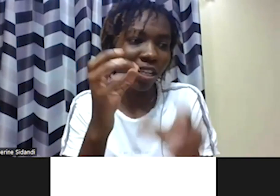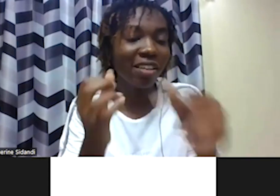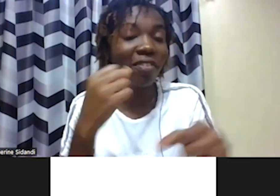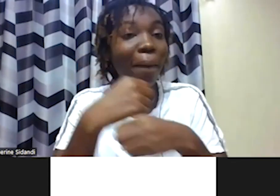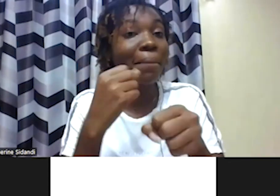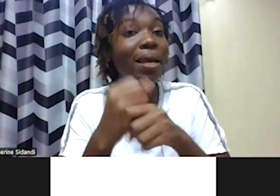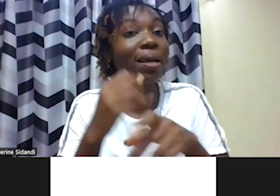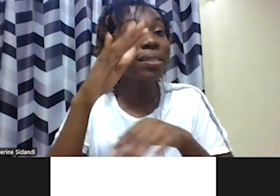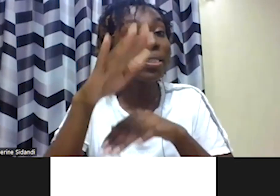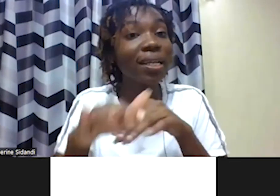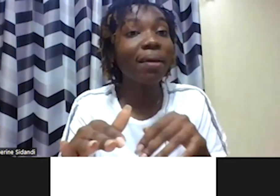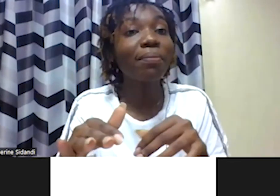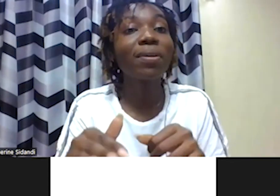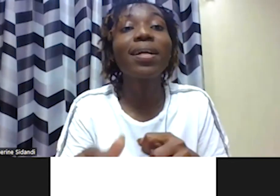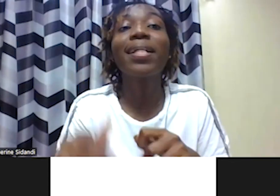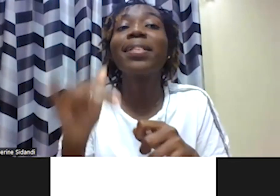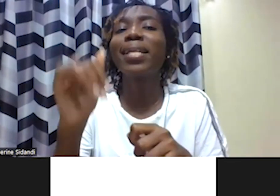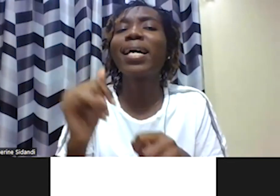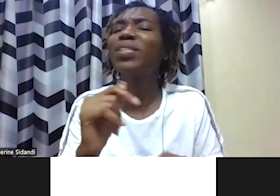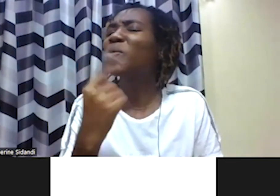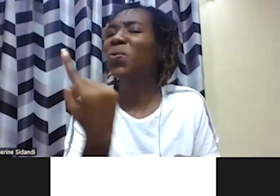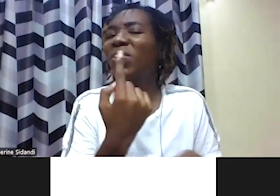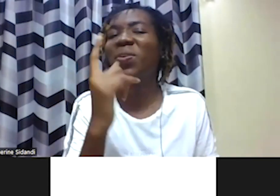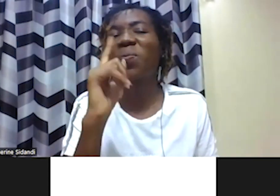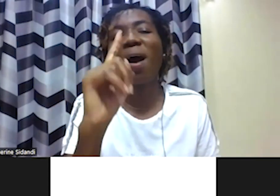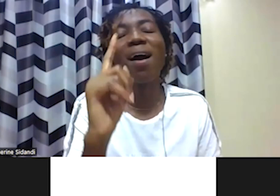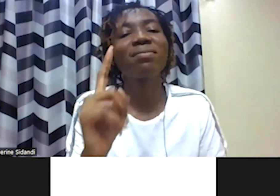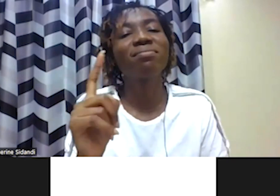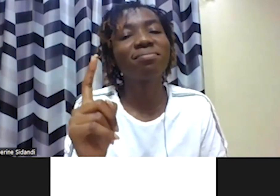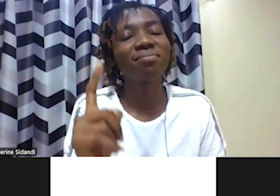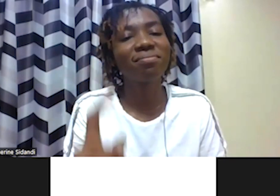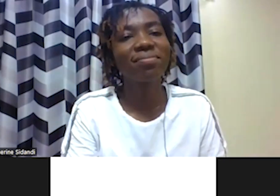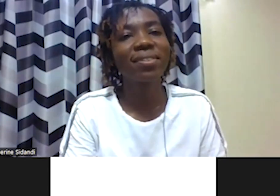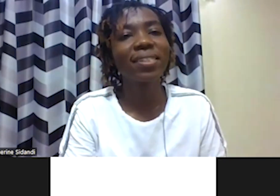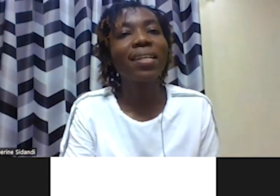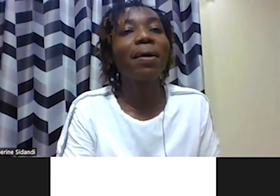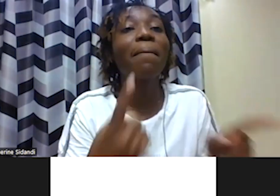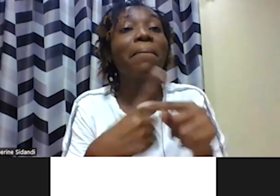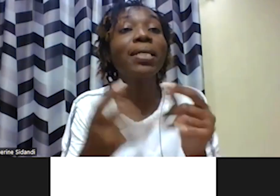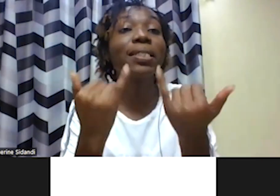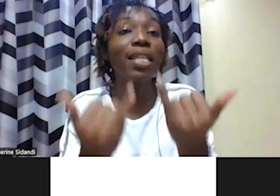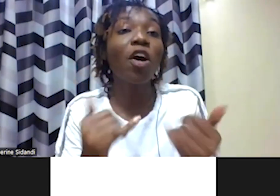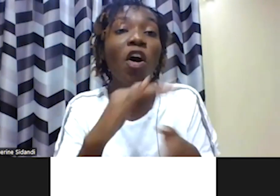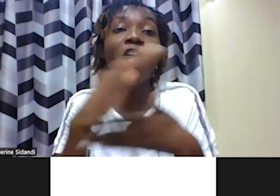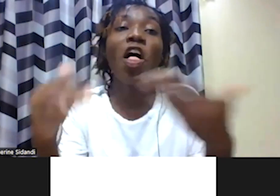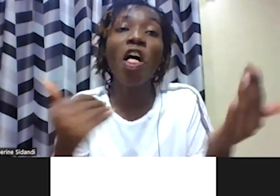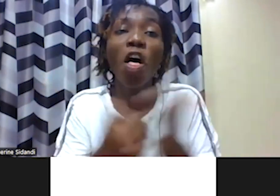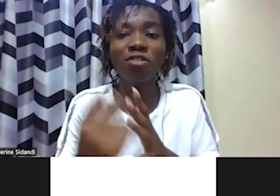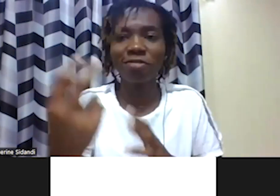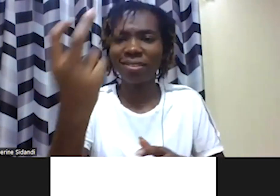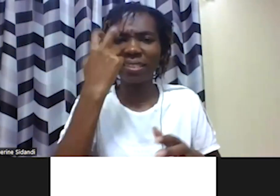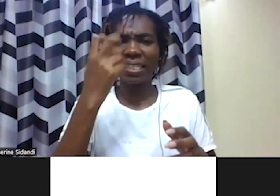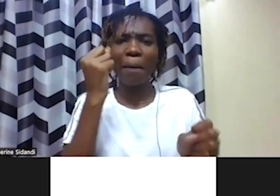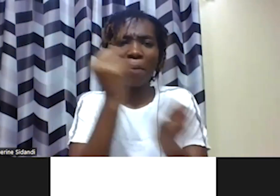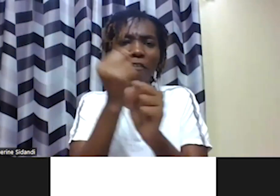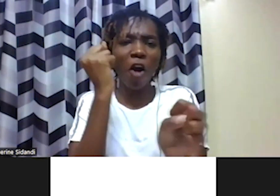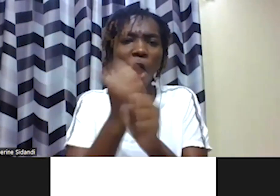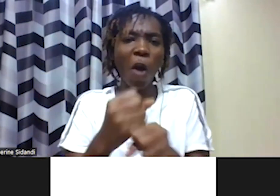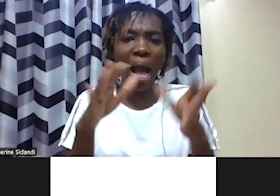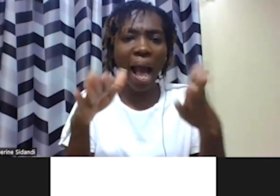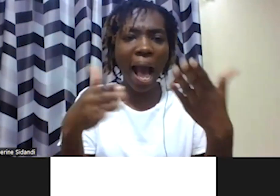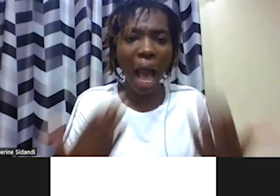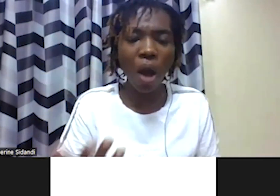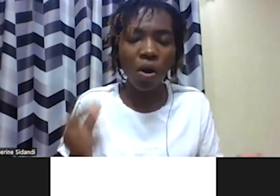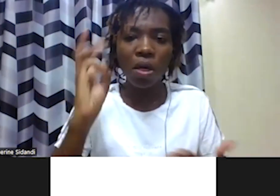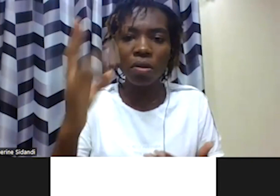mistake, it was just one. Yeah, but now everyone is watching how you perform, will determine how the rest